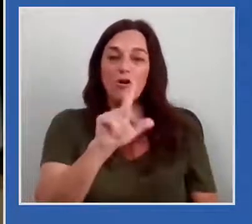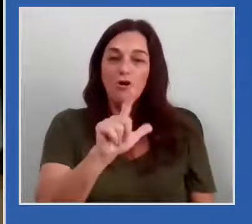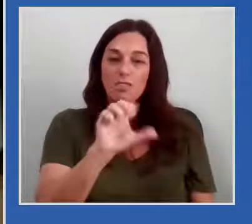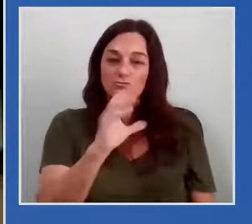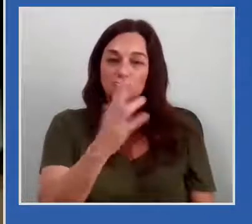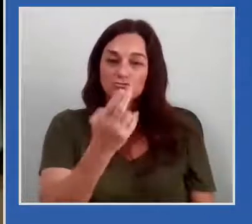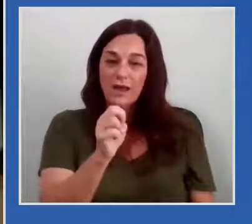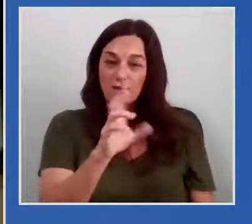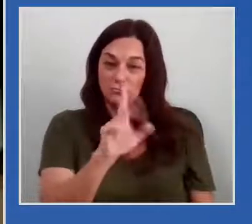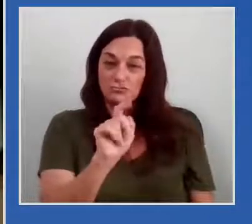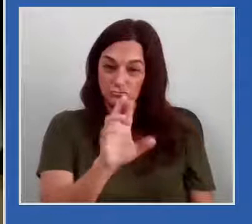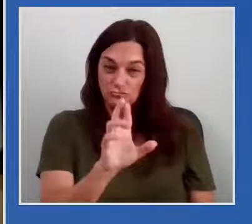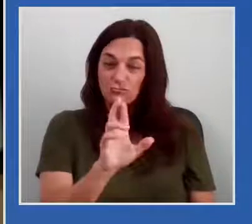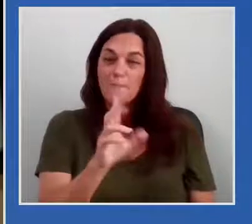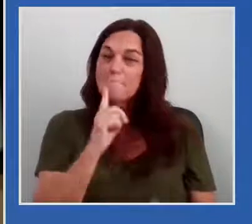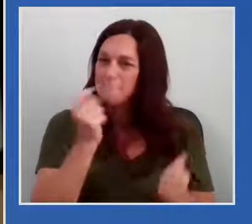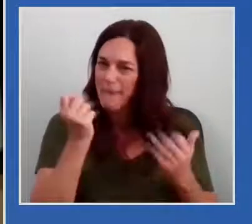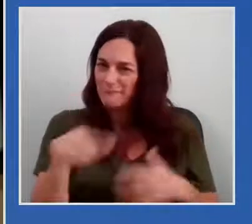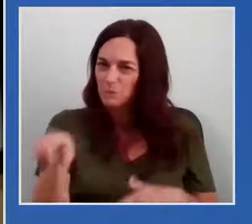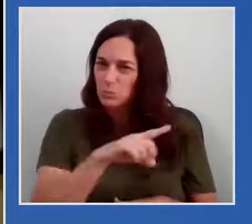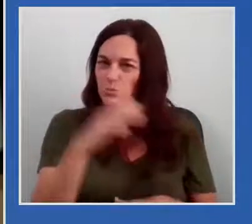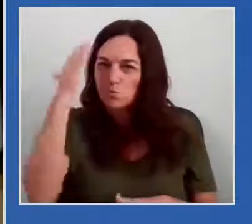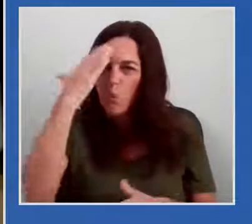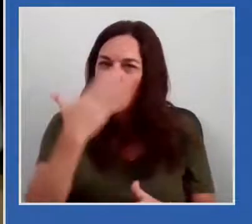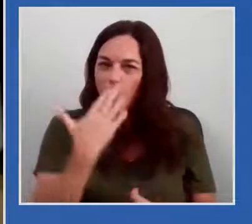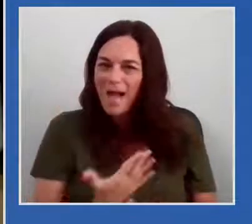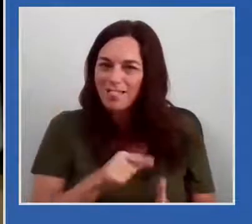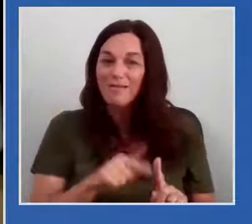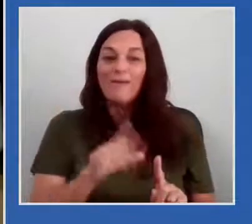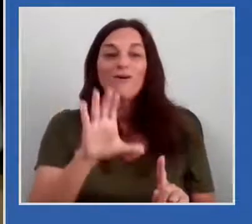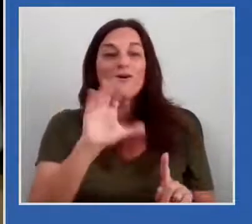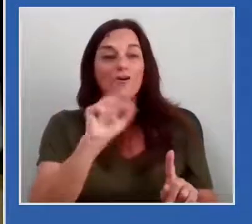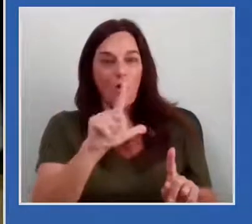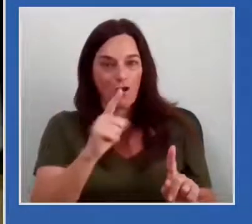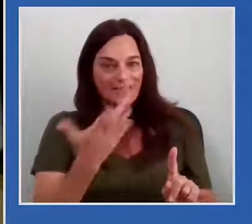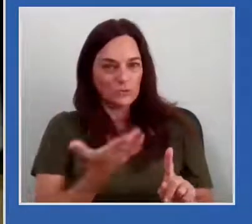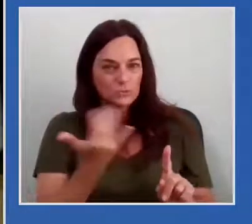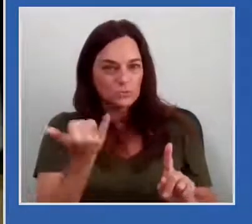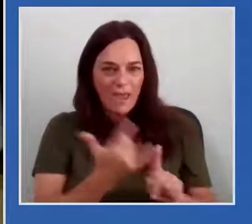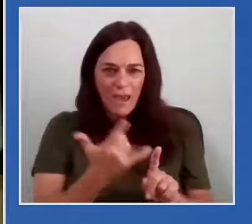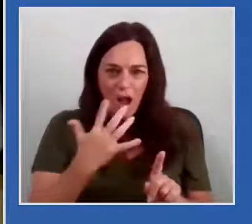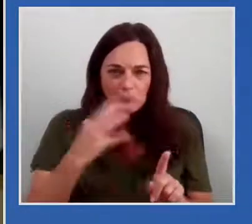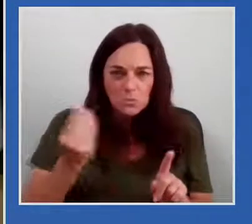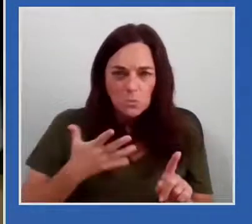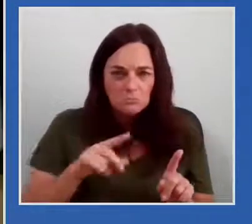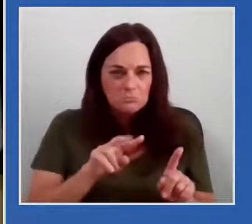of you know well. Carl's here today, I'm told. I don't know.